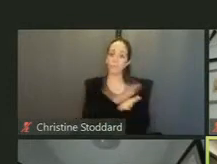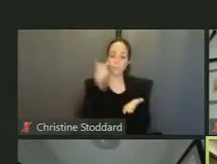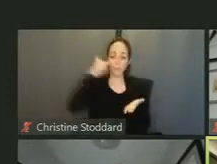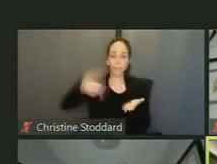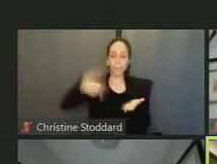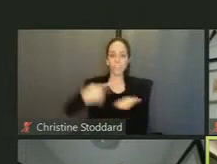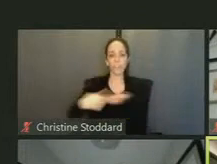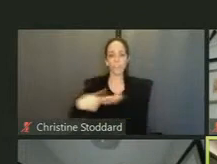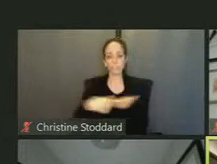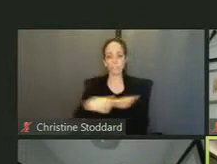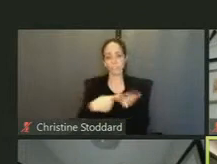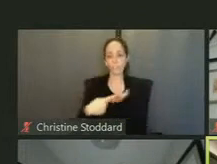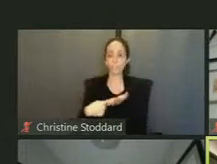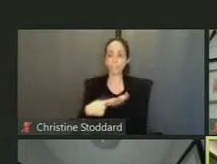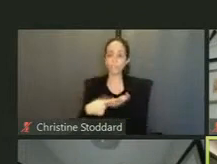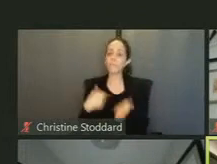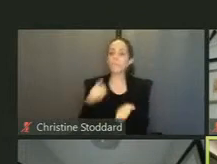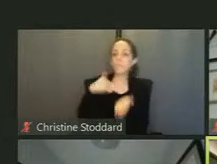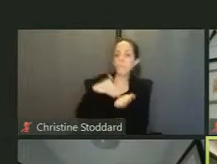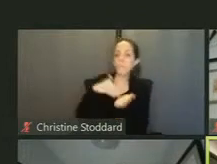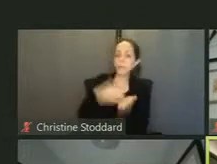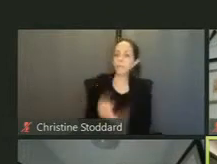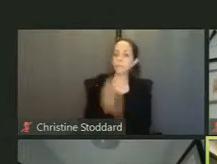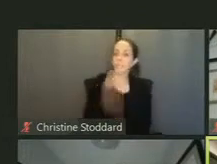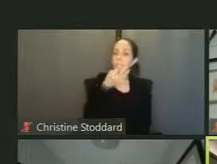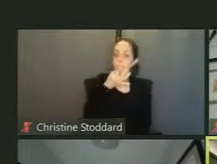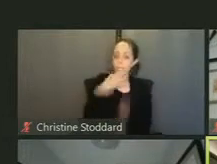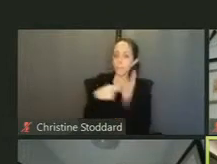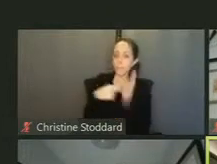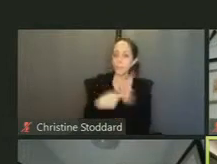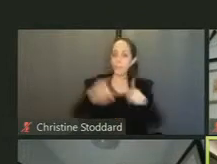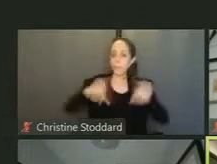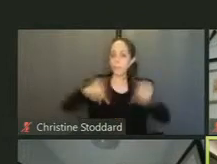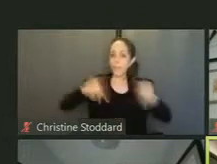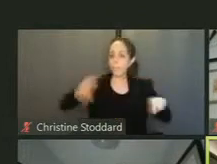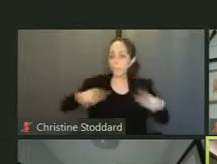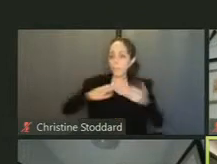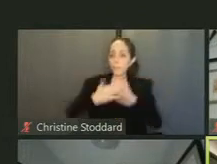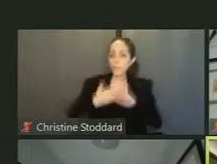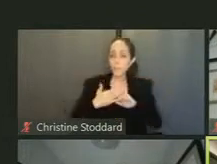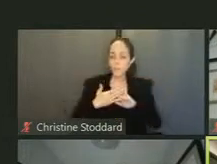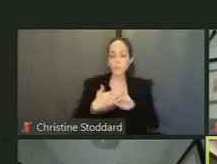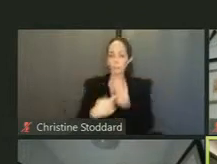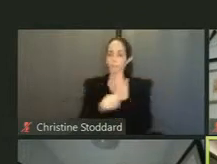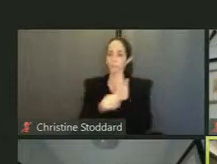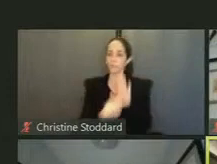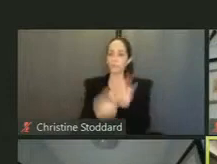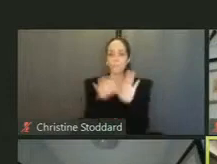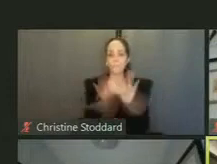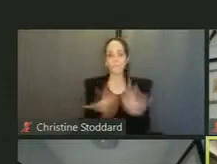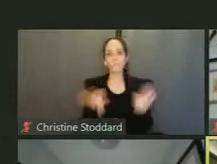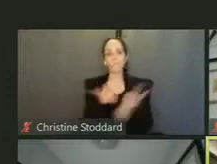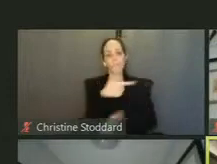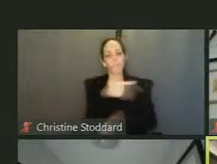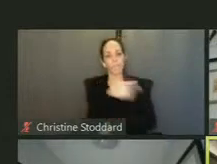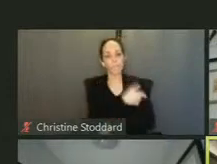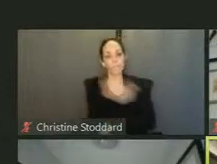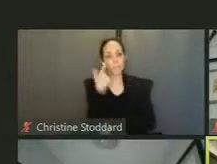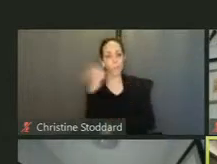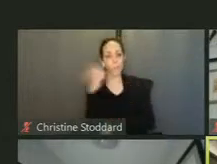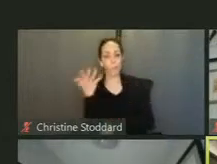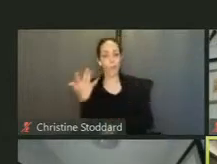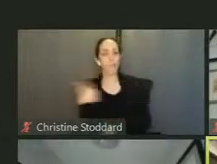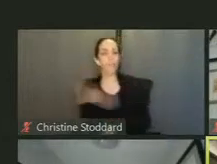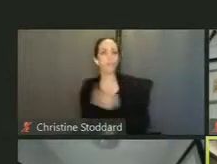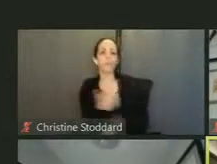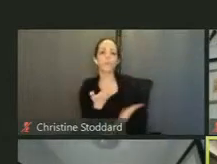will have medical experts that reflect our diverse communities, speak to the importance of vaccines so we can support the efforts to